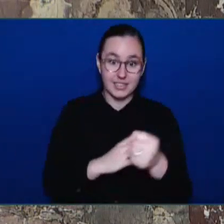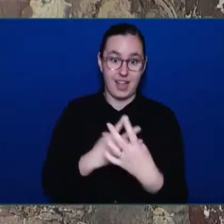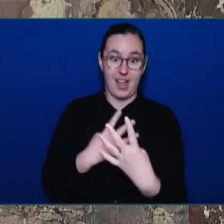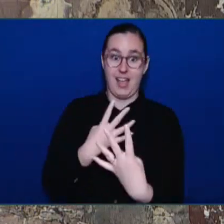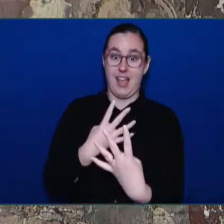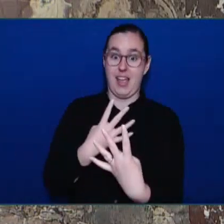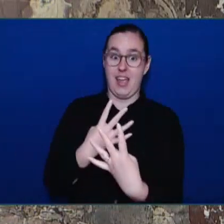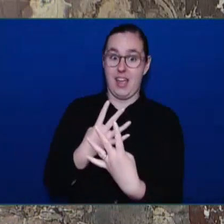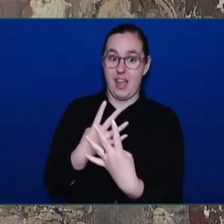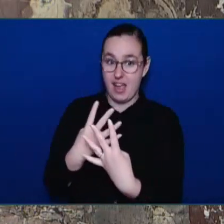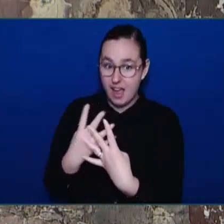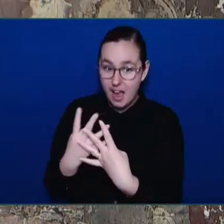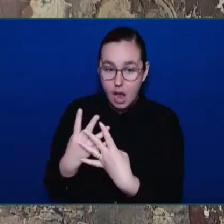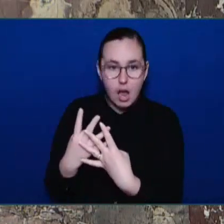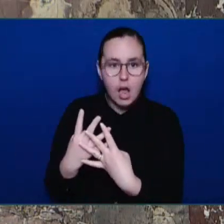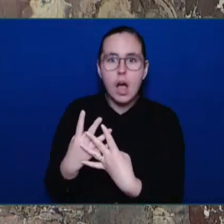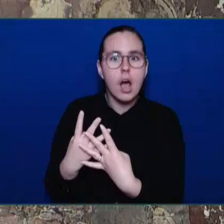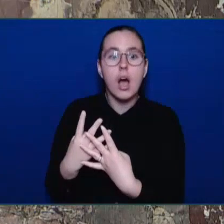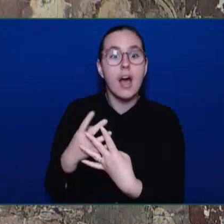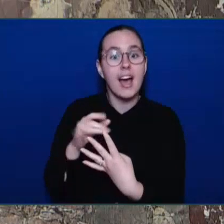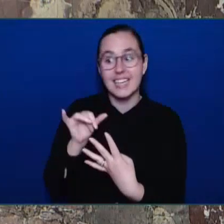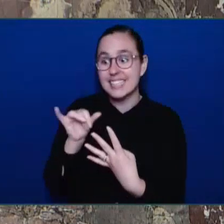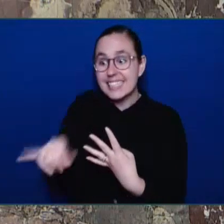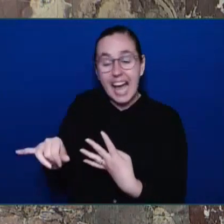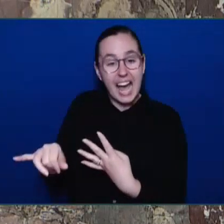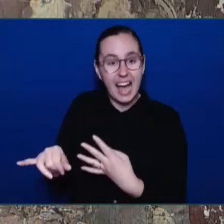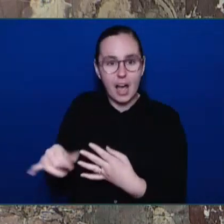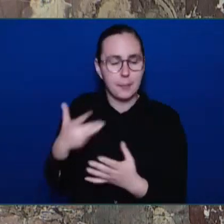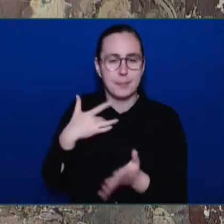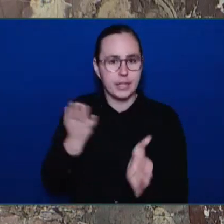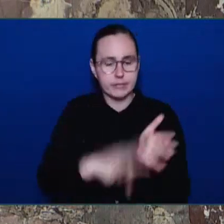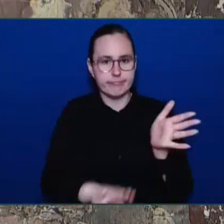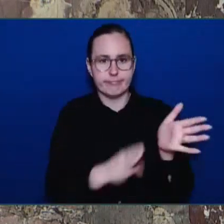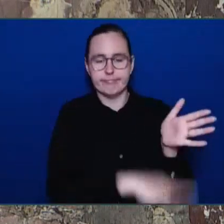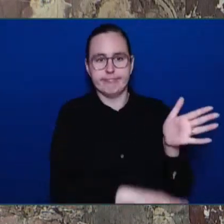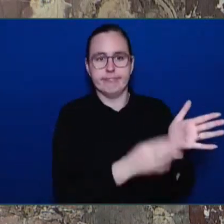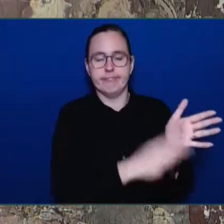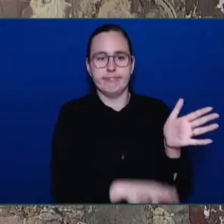together at the federal, provincial, territorial meeting, pushing the federal government. Members,